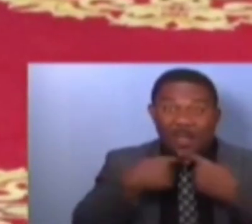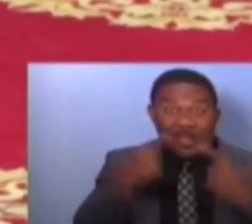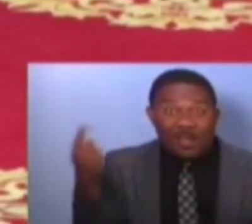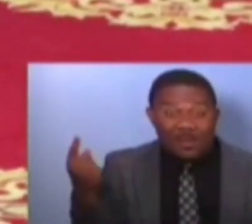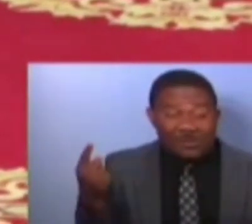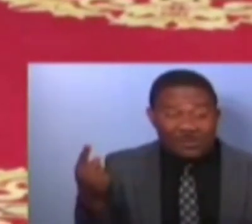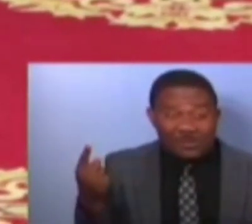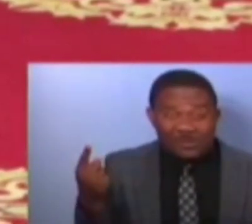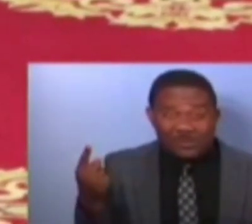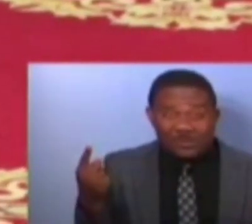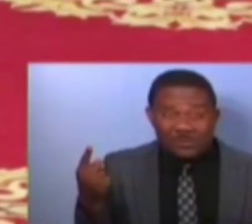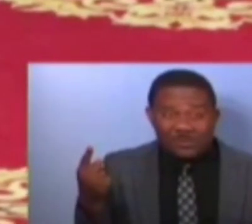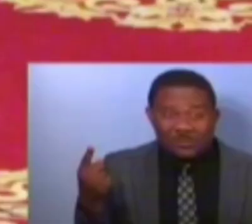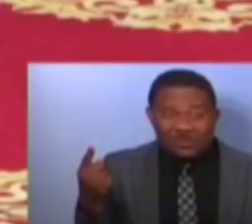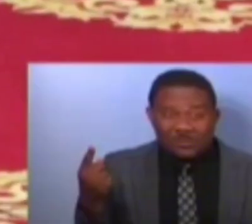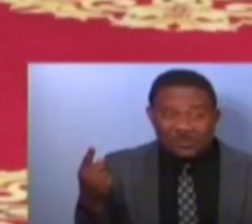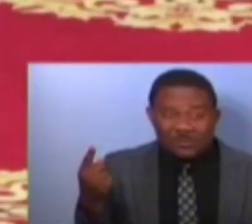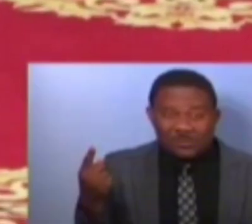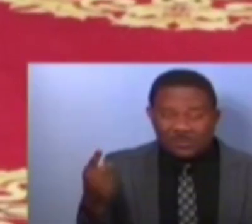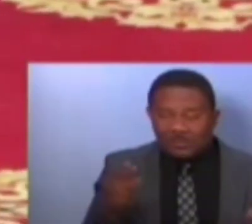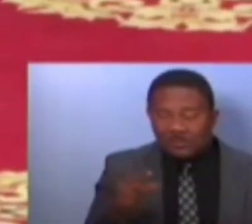hereby duly declare